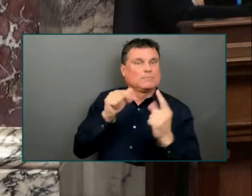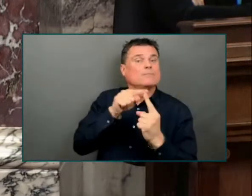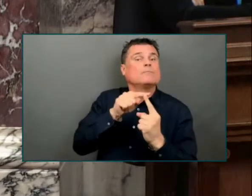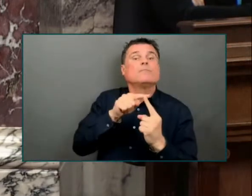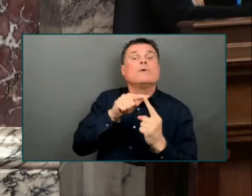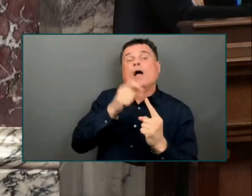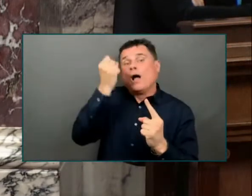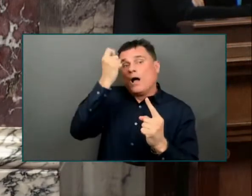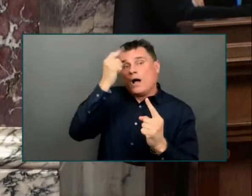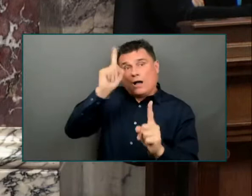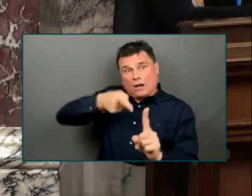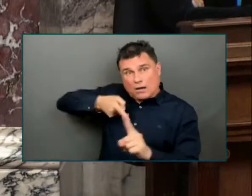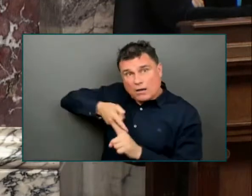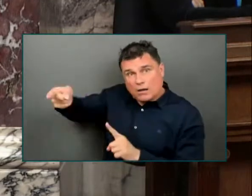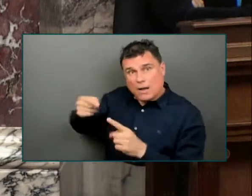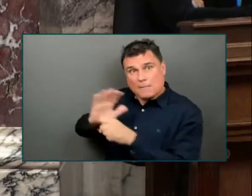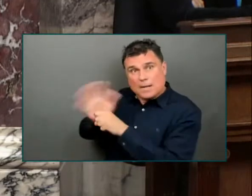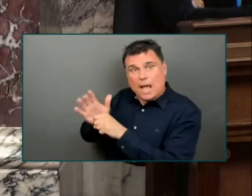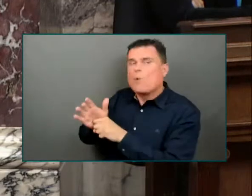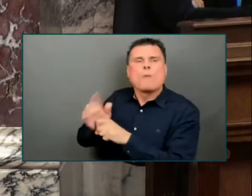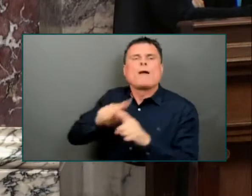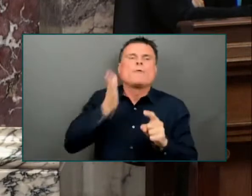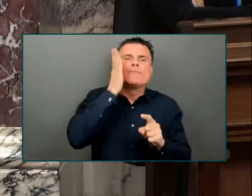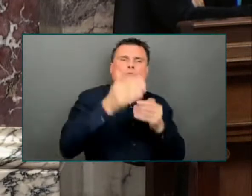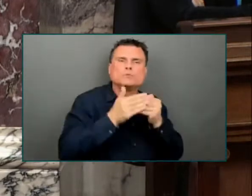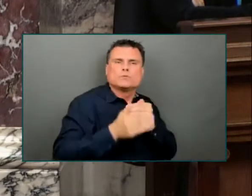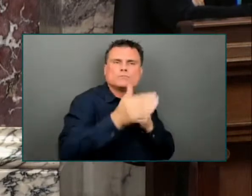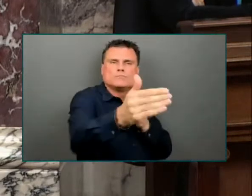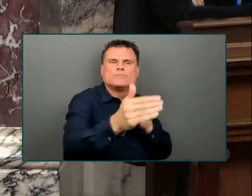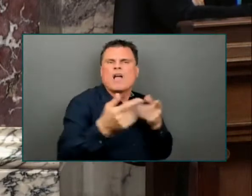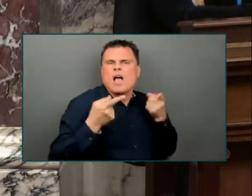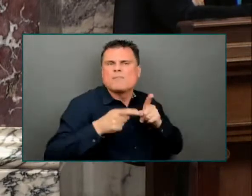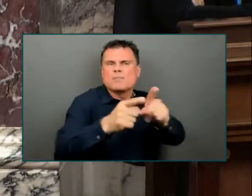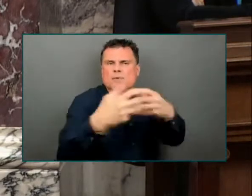the mental health system that British Columbians deserve.